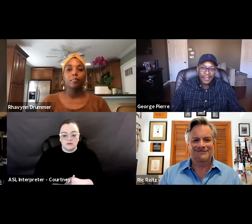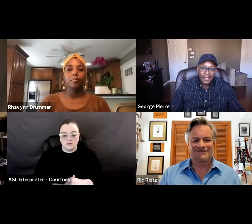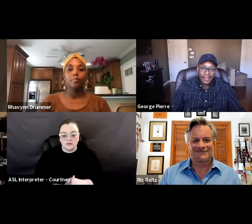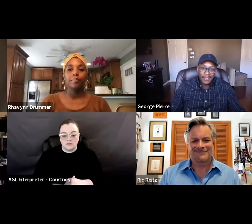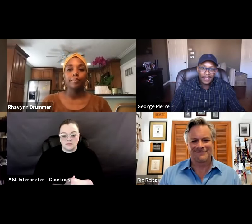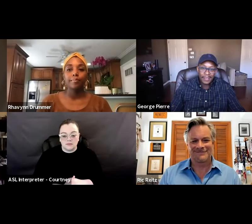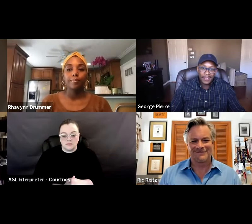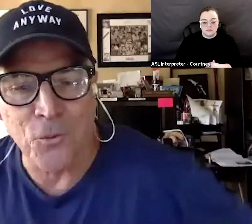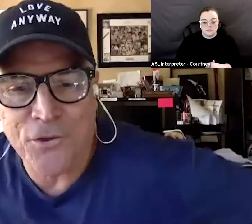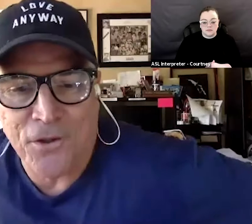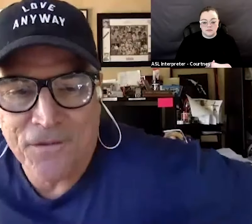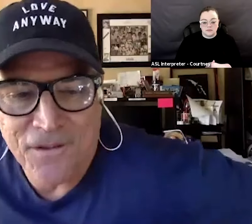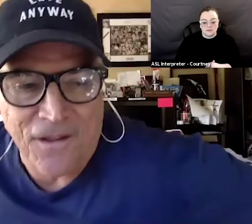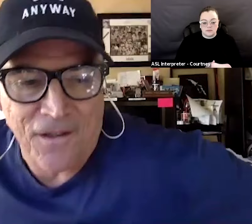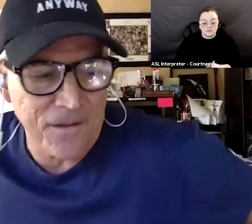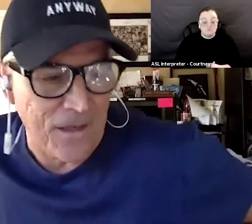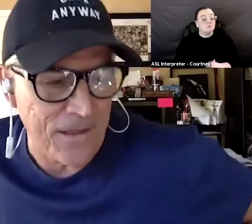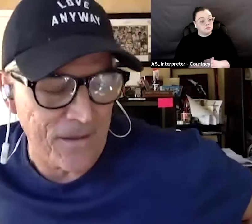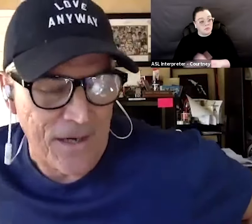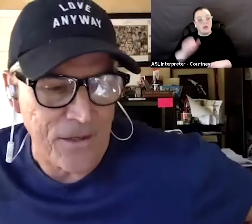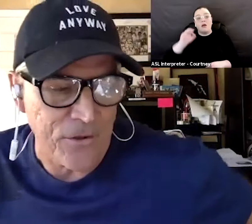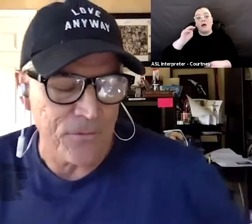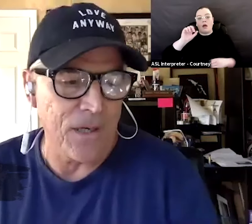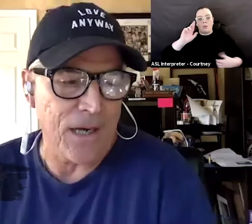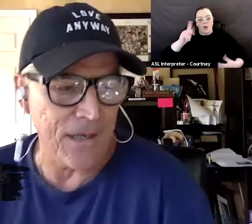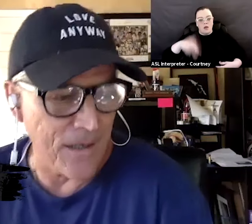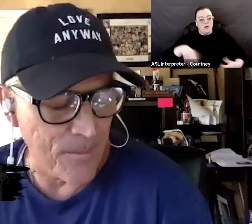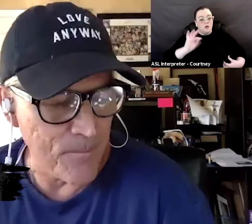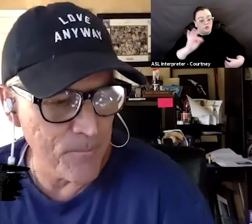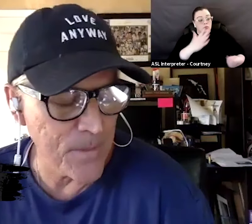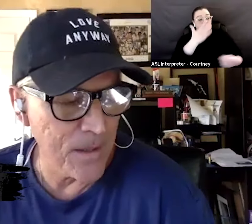Thank you. So good question, Clayton. Thank you.